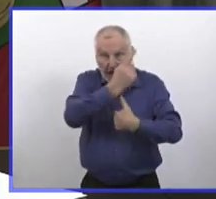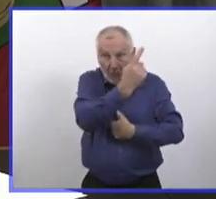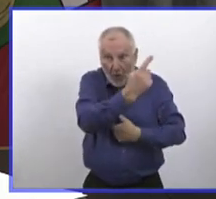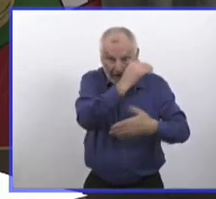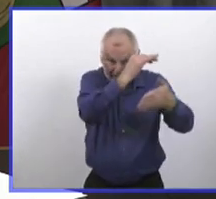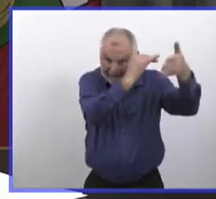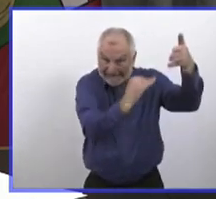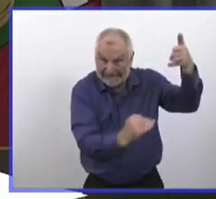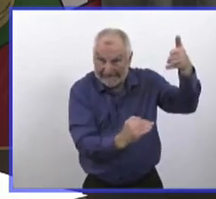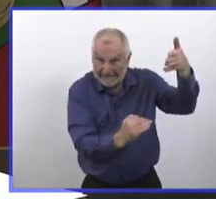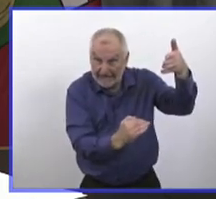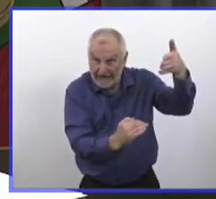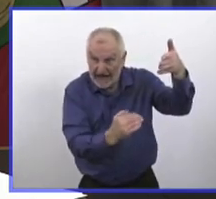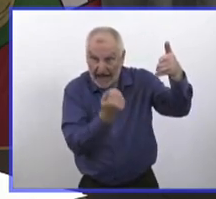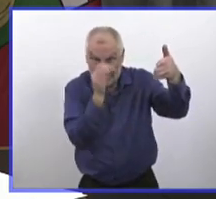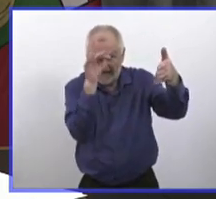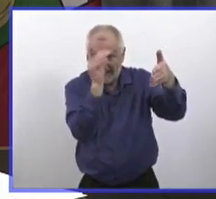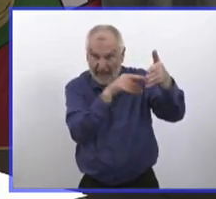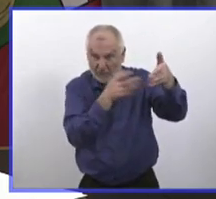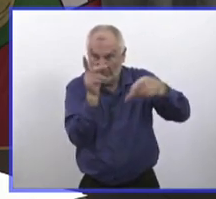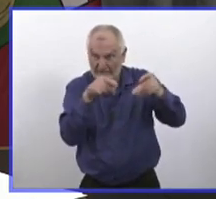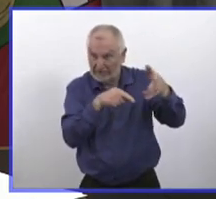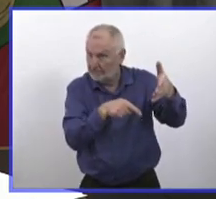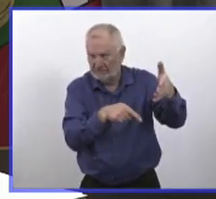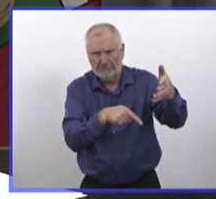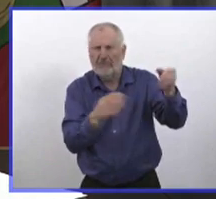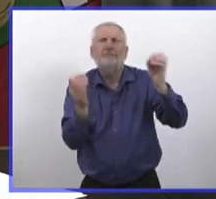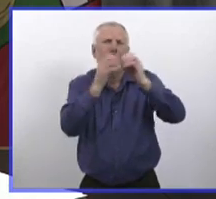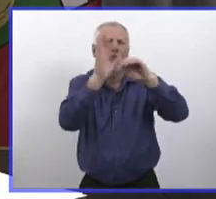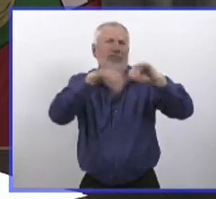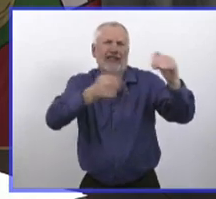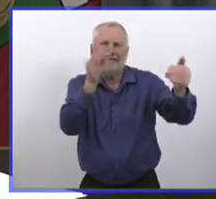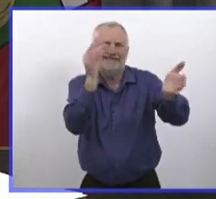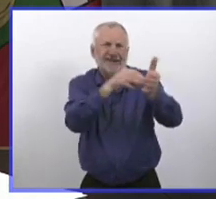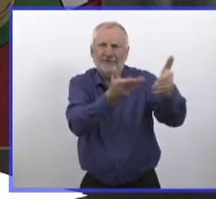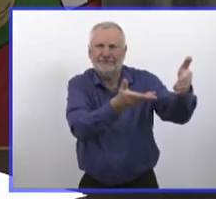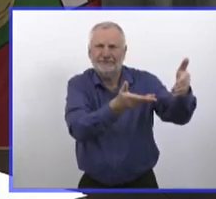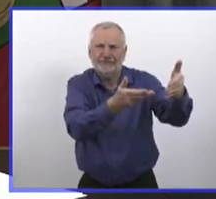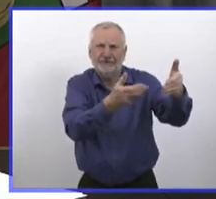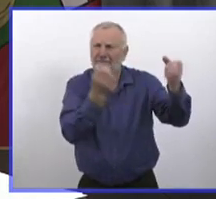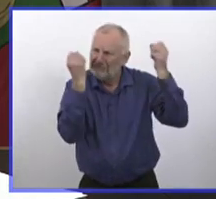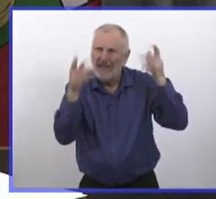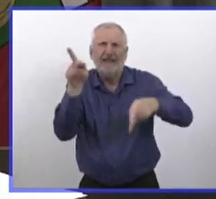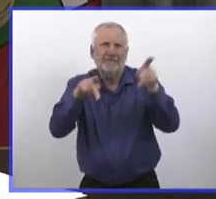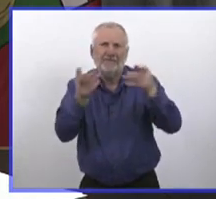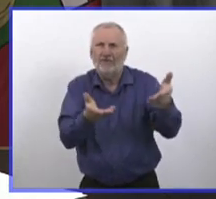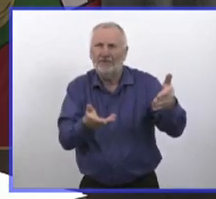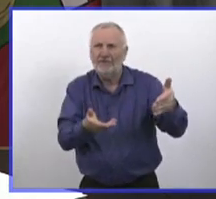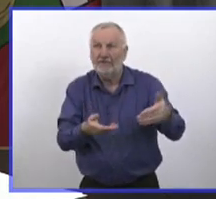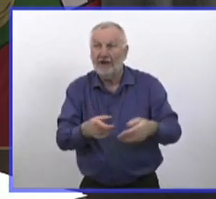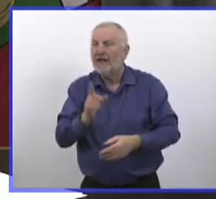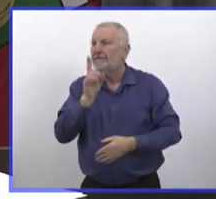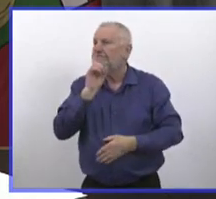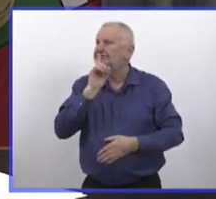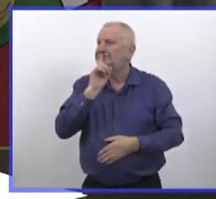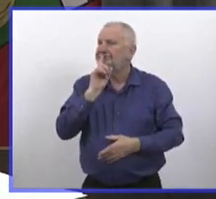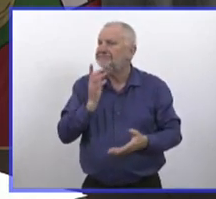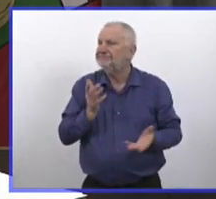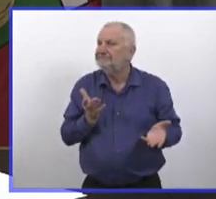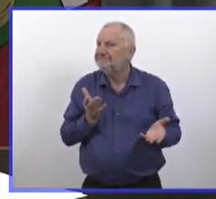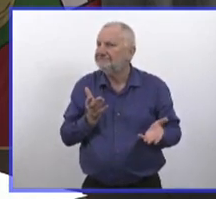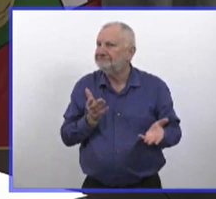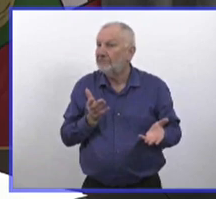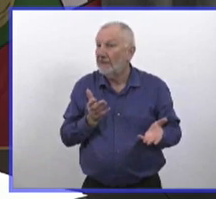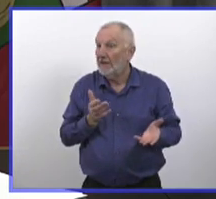under the Priority 1 conditions in that age group. So we do recognize that even with what we tried to be